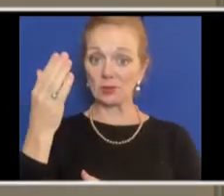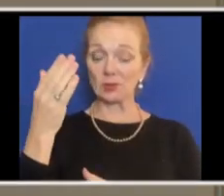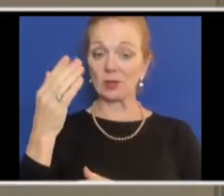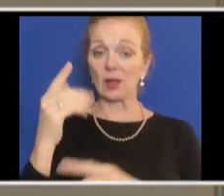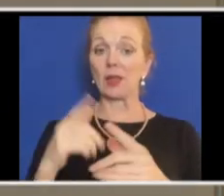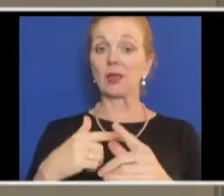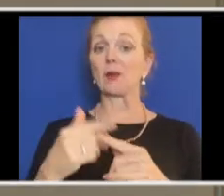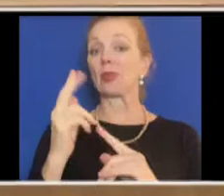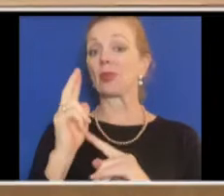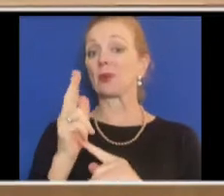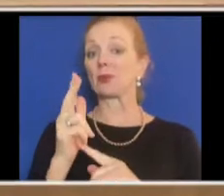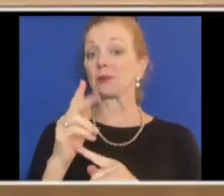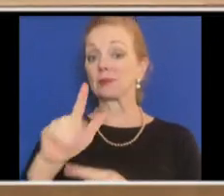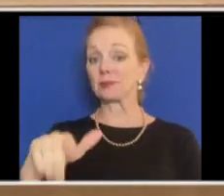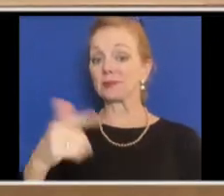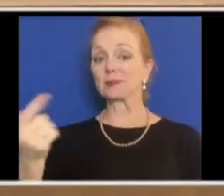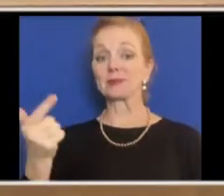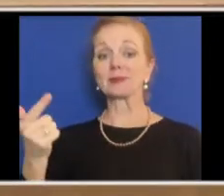have three minutes